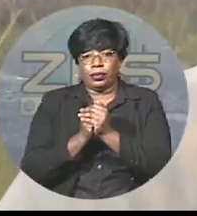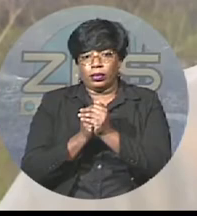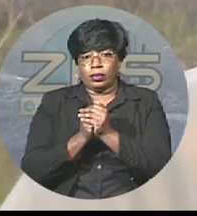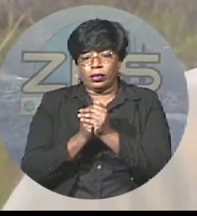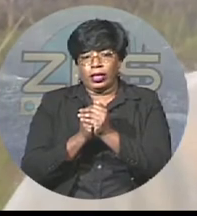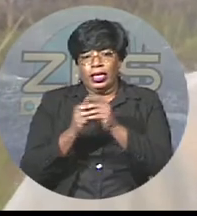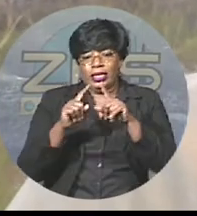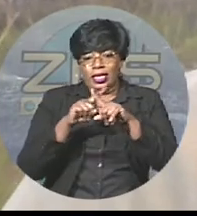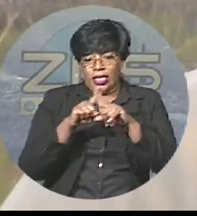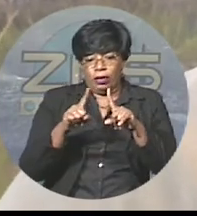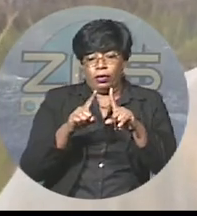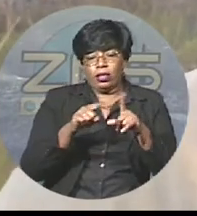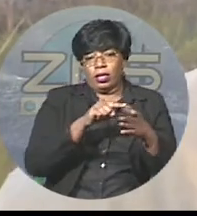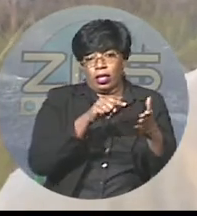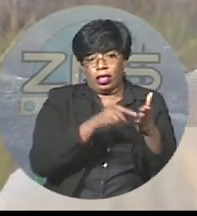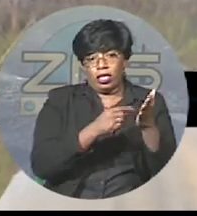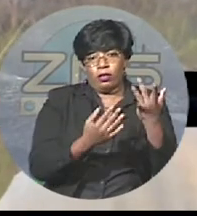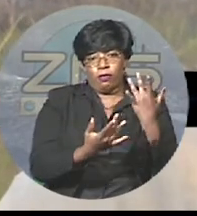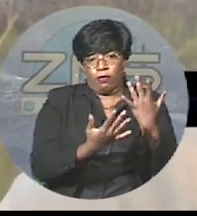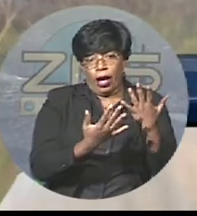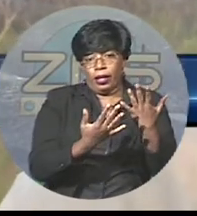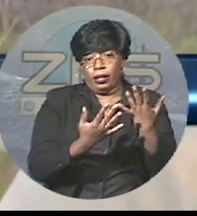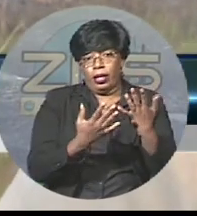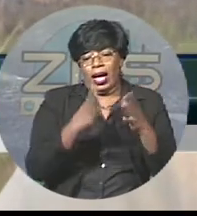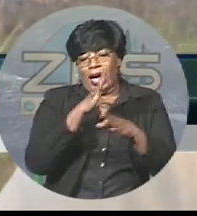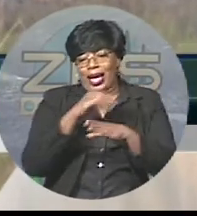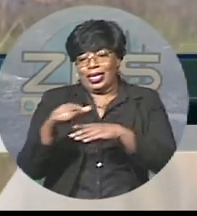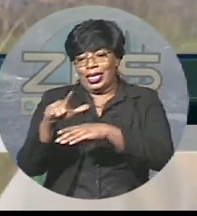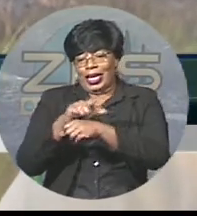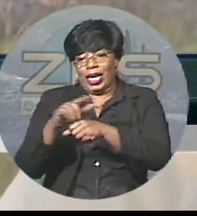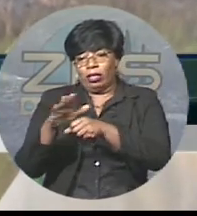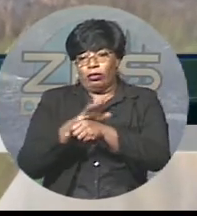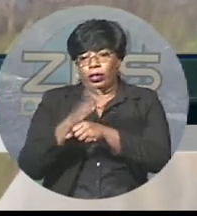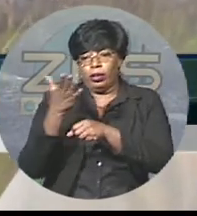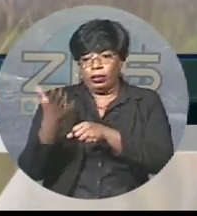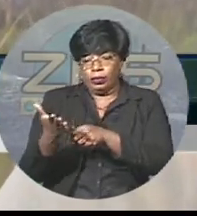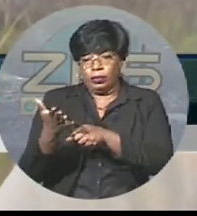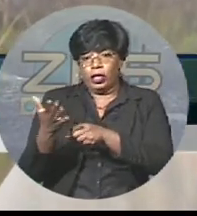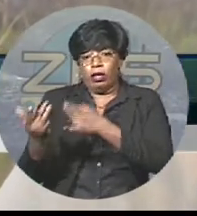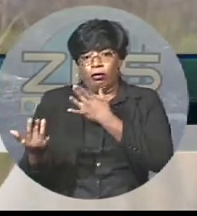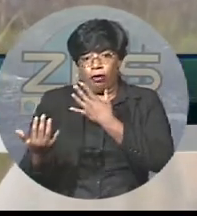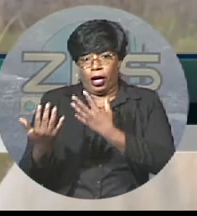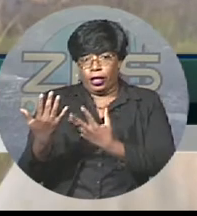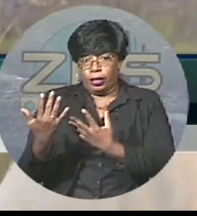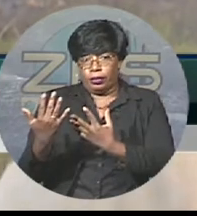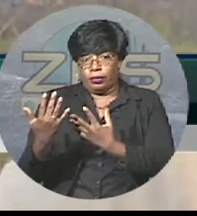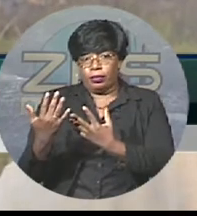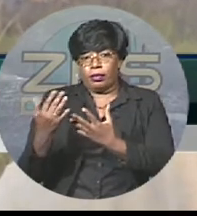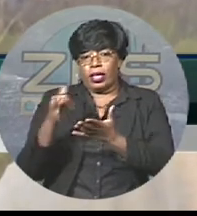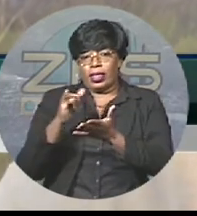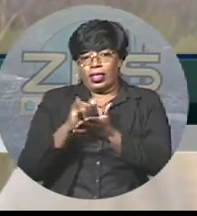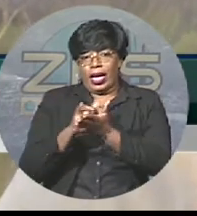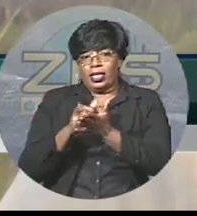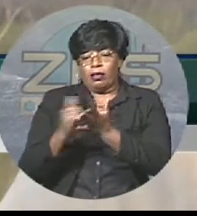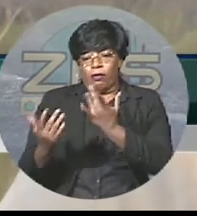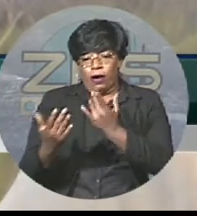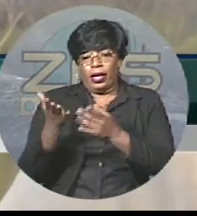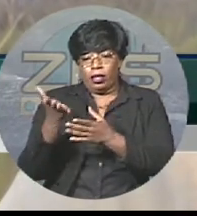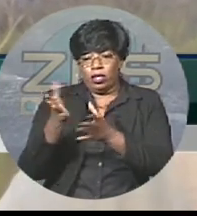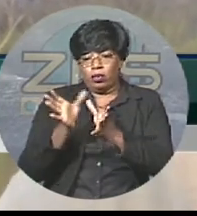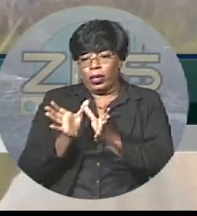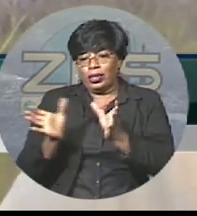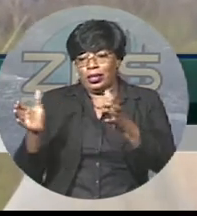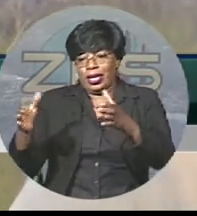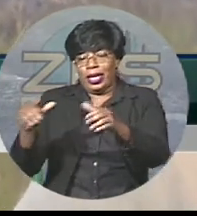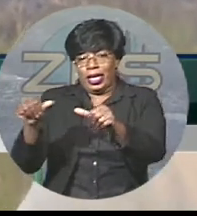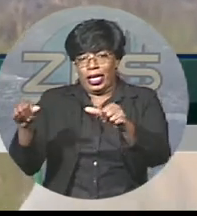The difference between this fire and the fire at the landfill is the fire at the landfill is a fire in a concentrated area. That